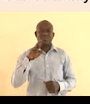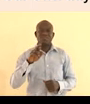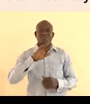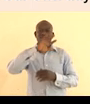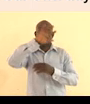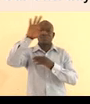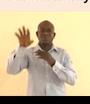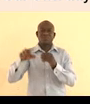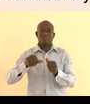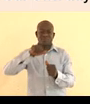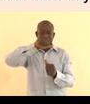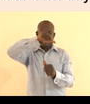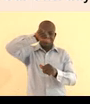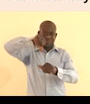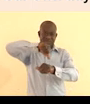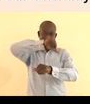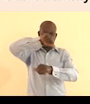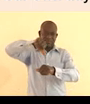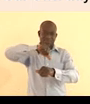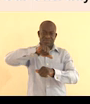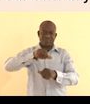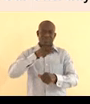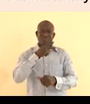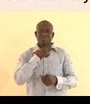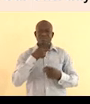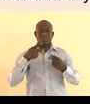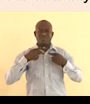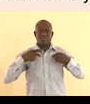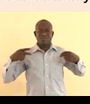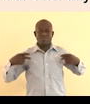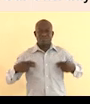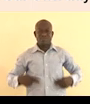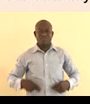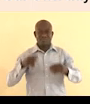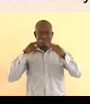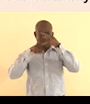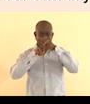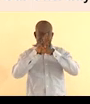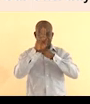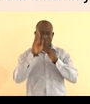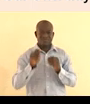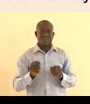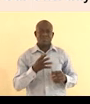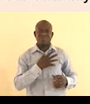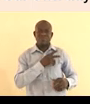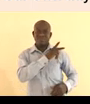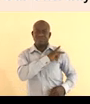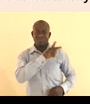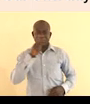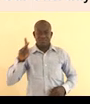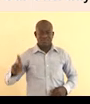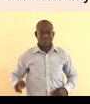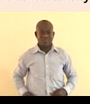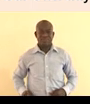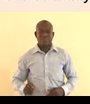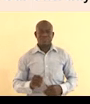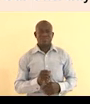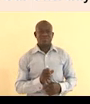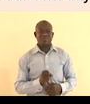you are all anointed priest, prophet, and king.